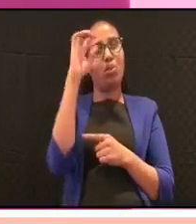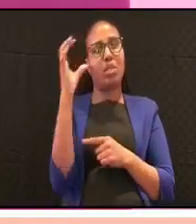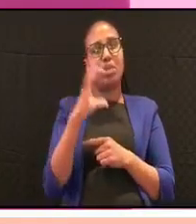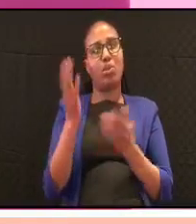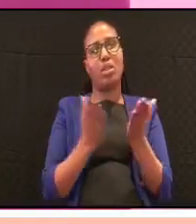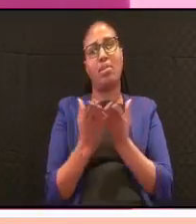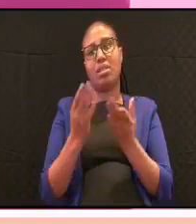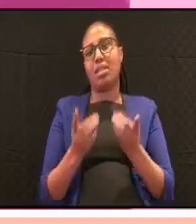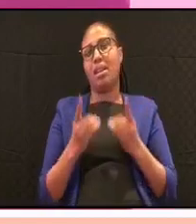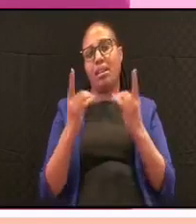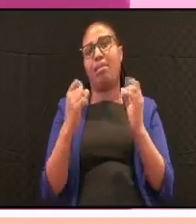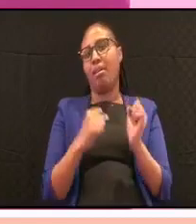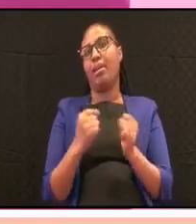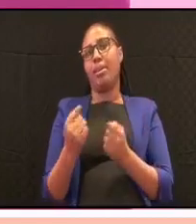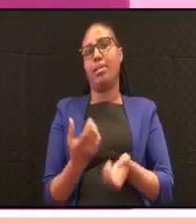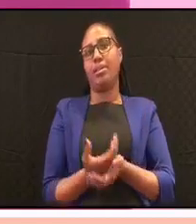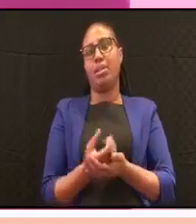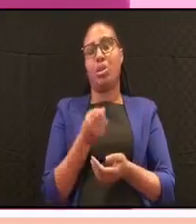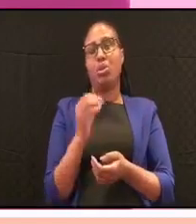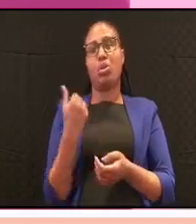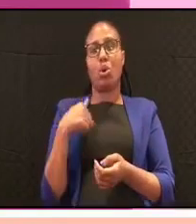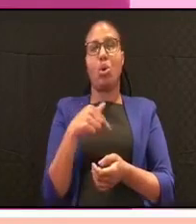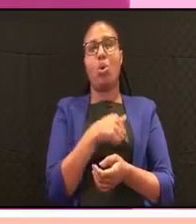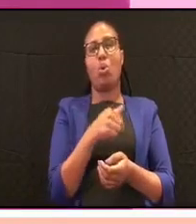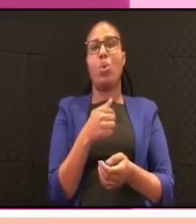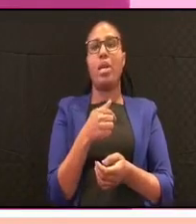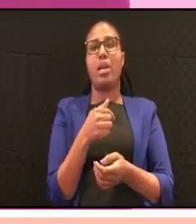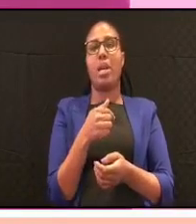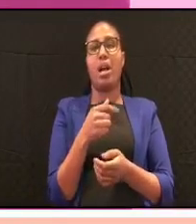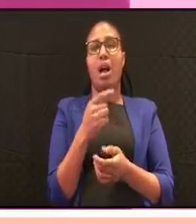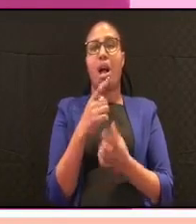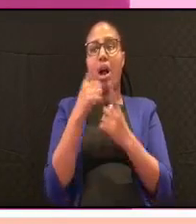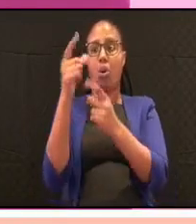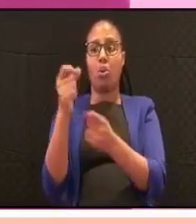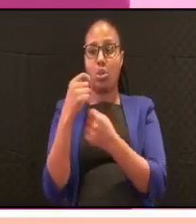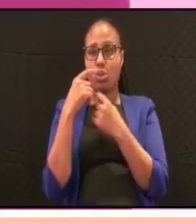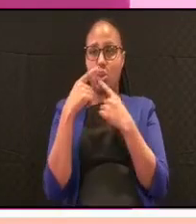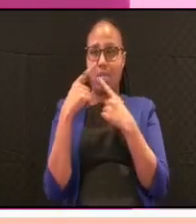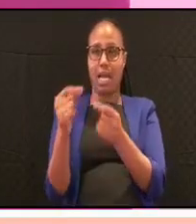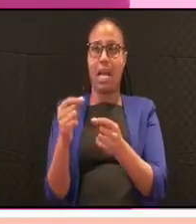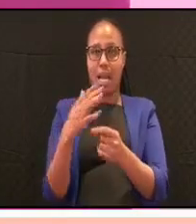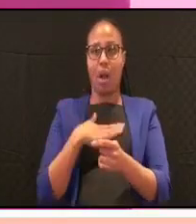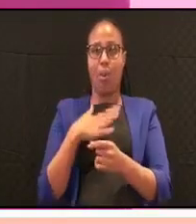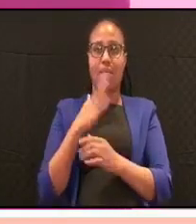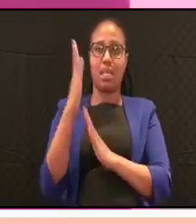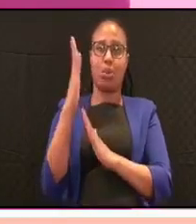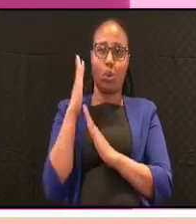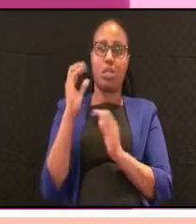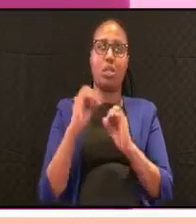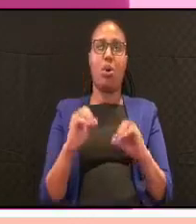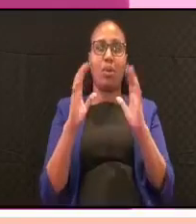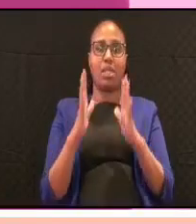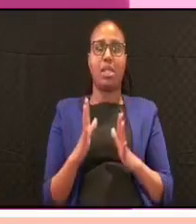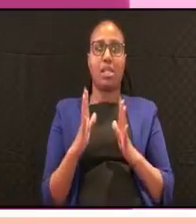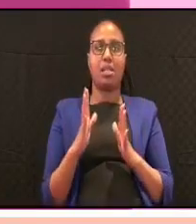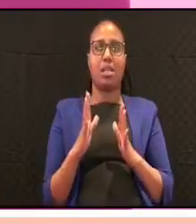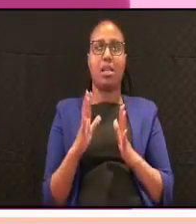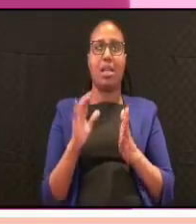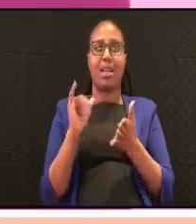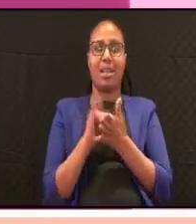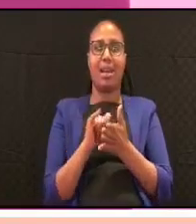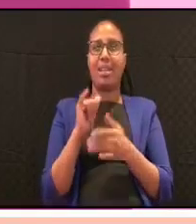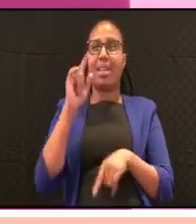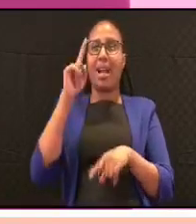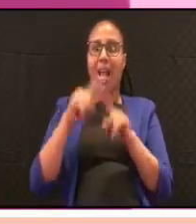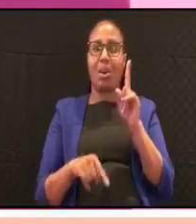servants to deliver. So we are going to tell our security officers that